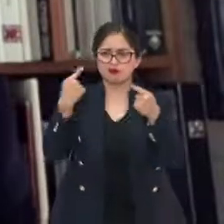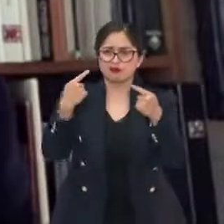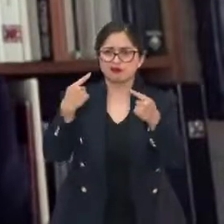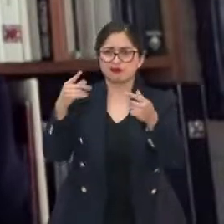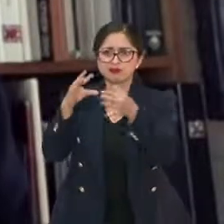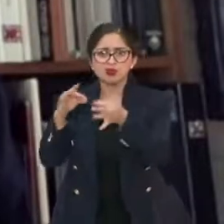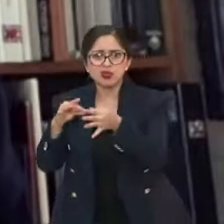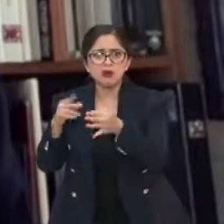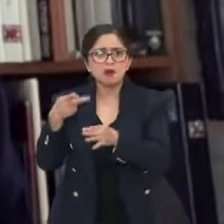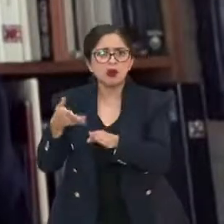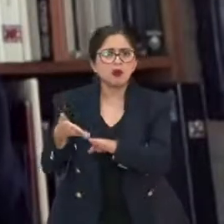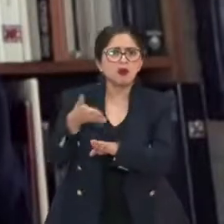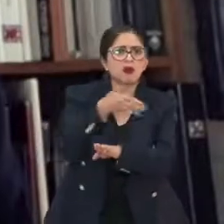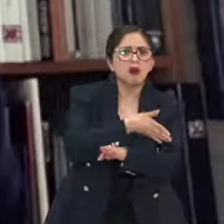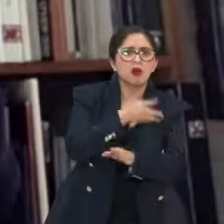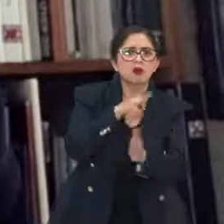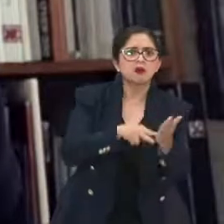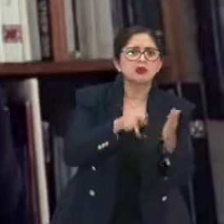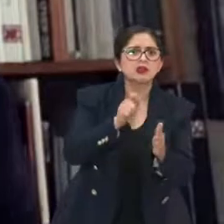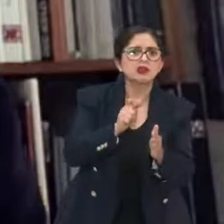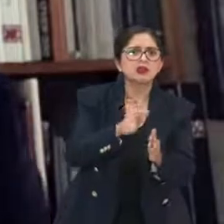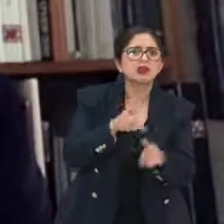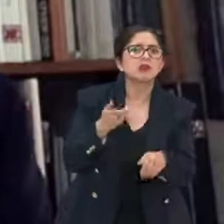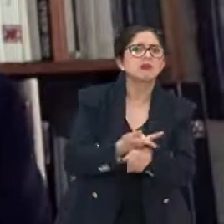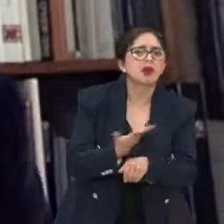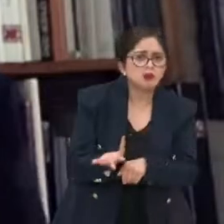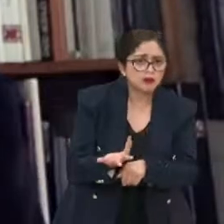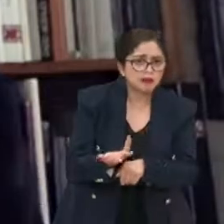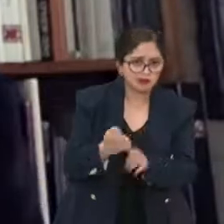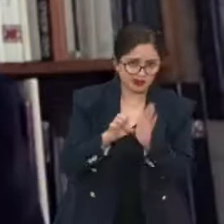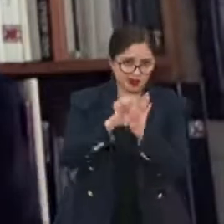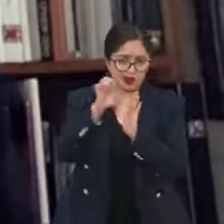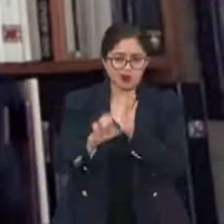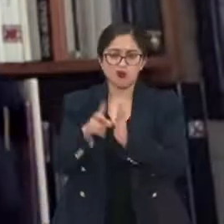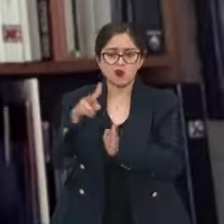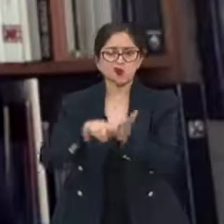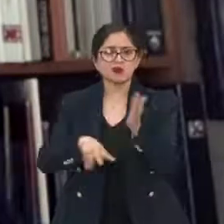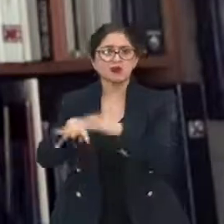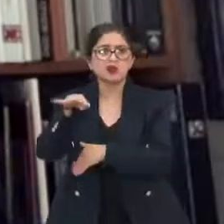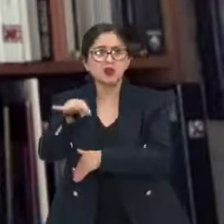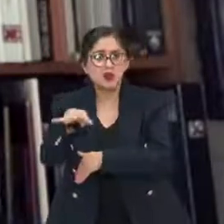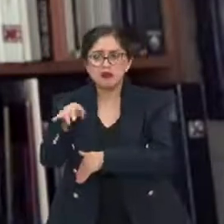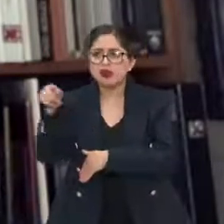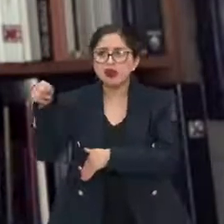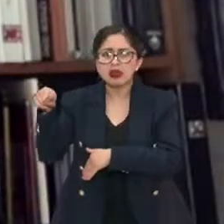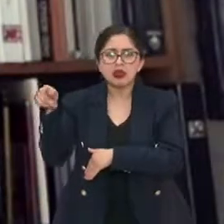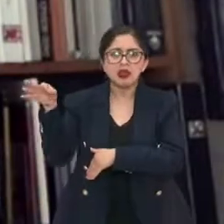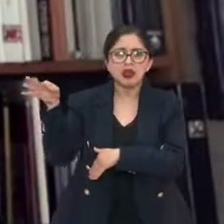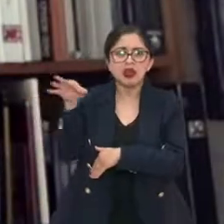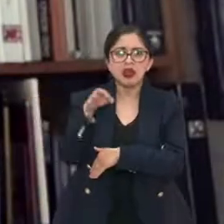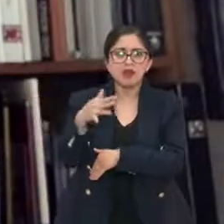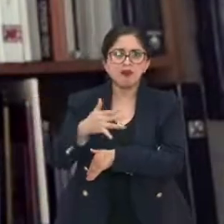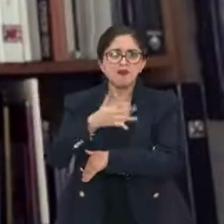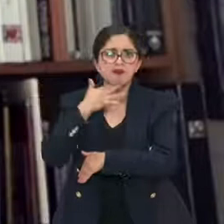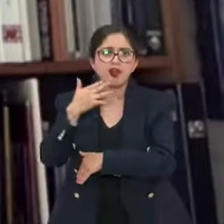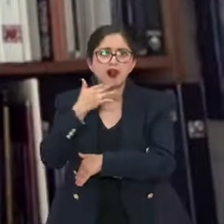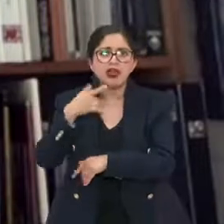of 2019. In 2019, the result with the